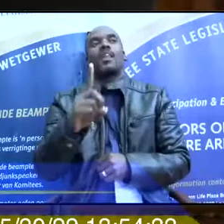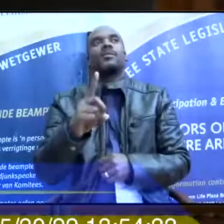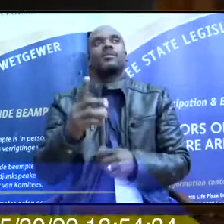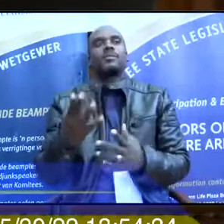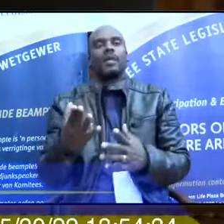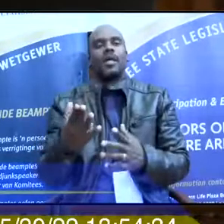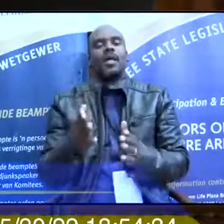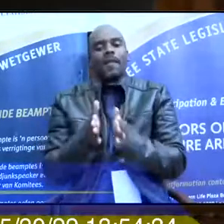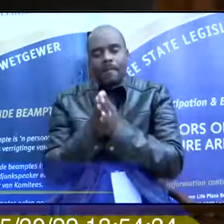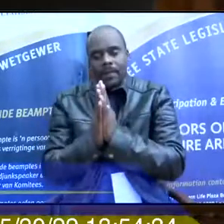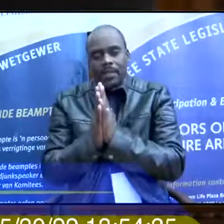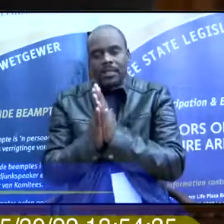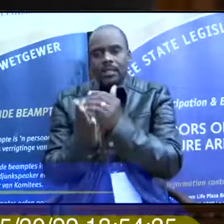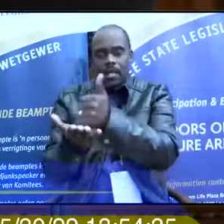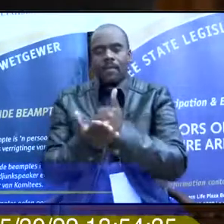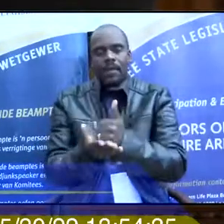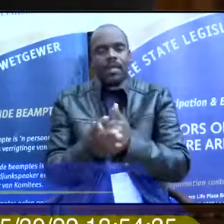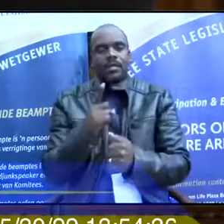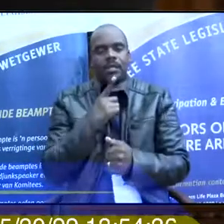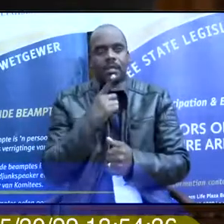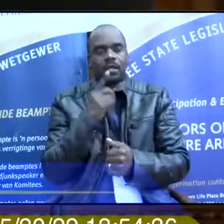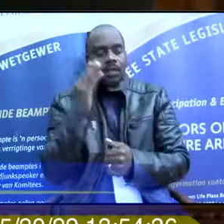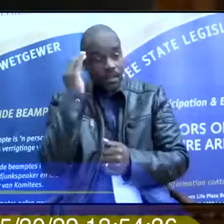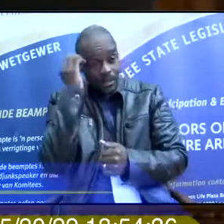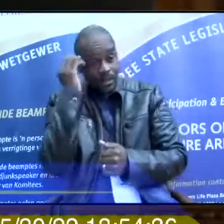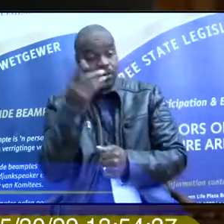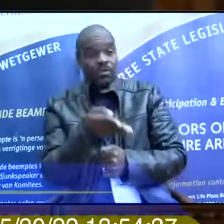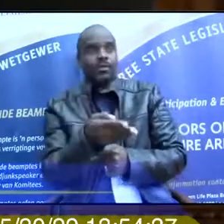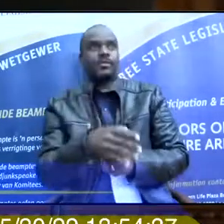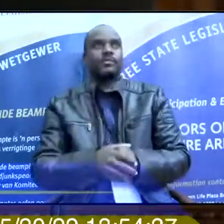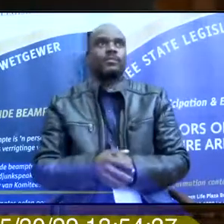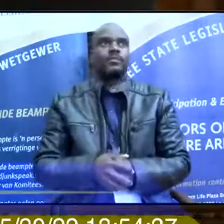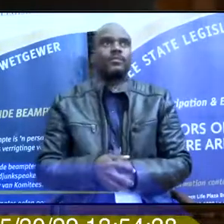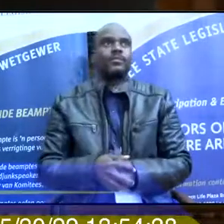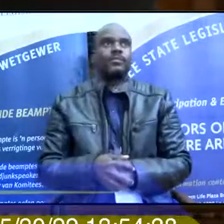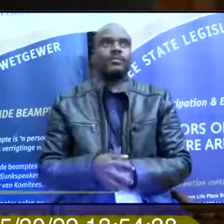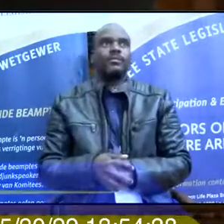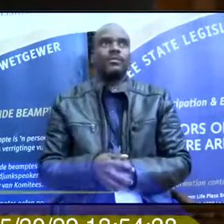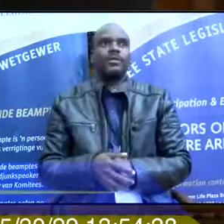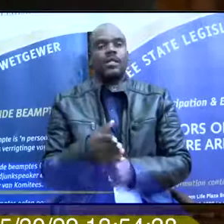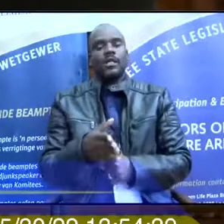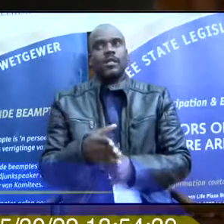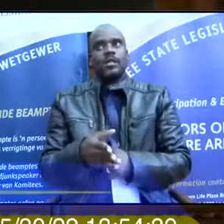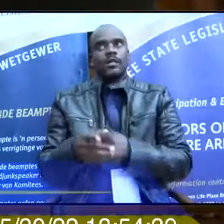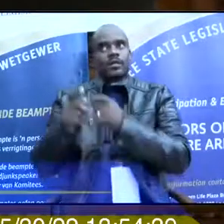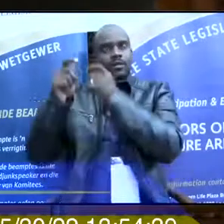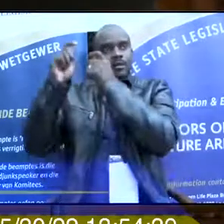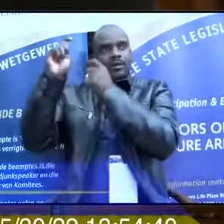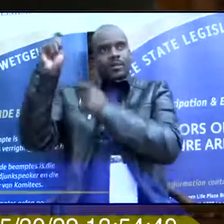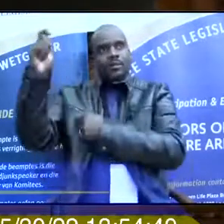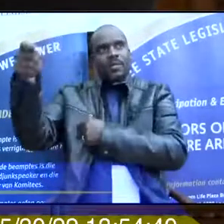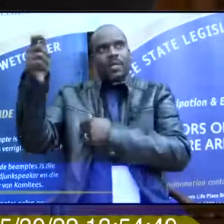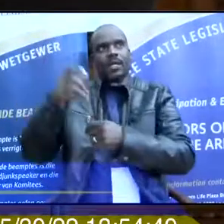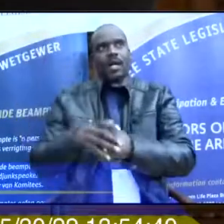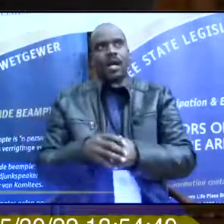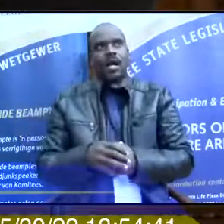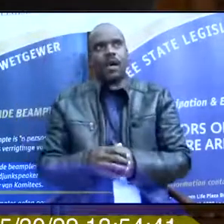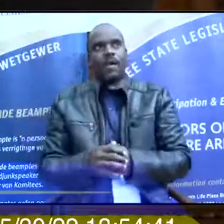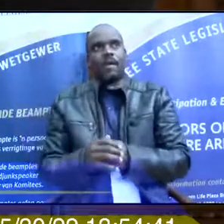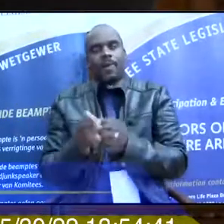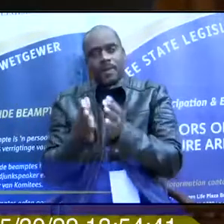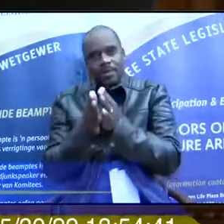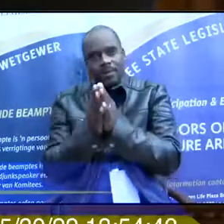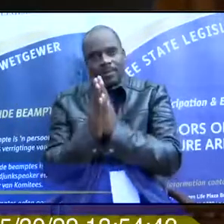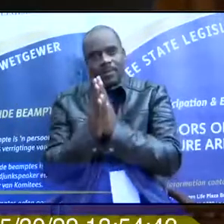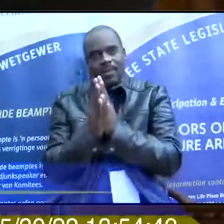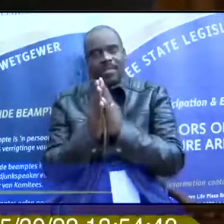matter with the department we said we are coming from the criminal justice cluster speaker and i think that we need to do them